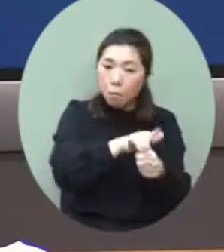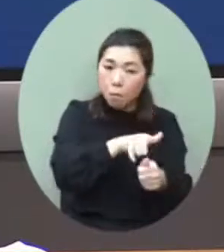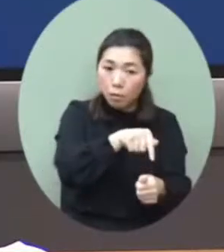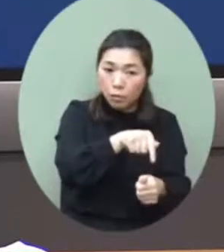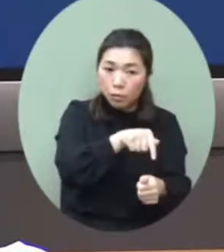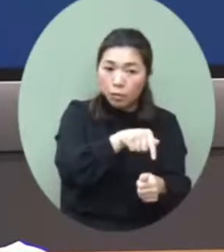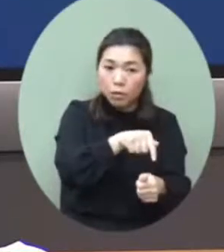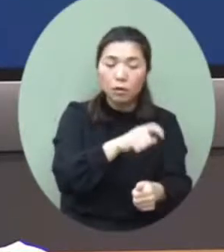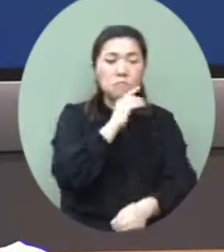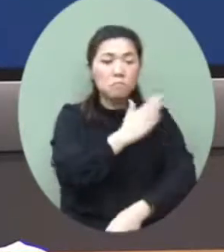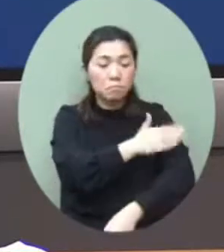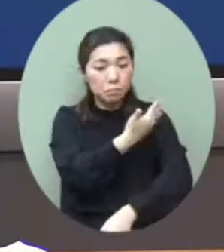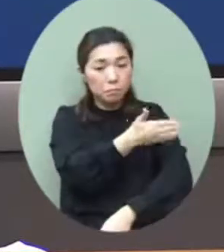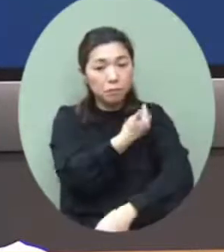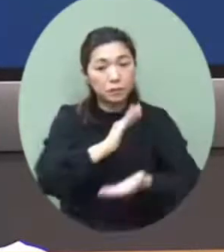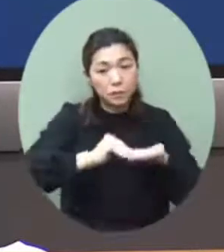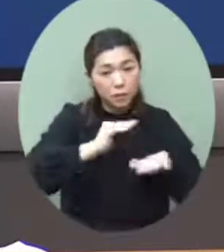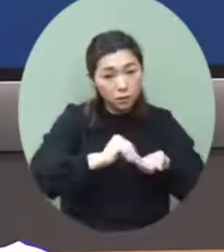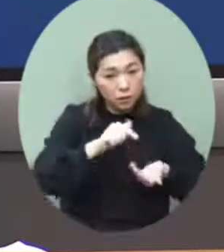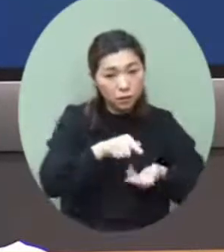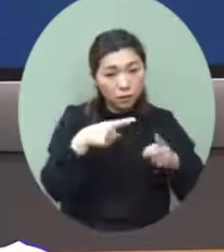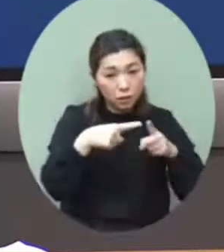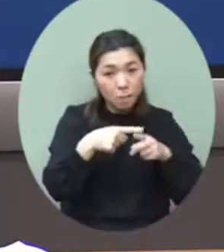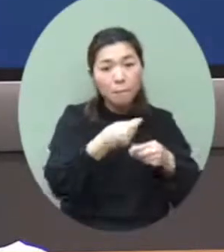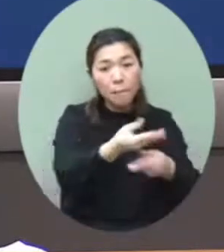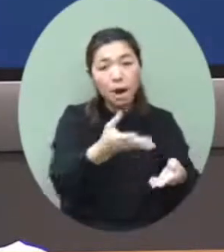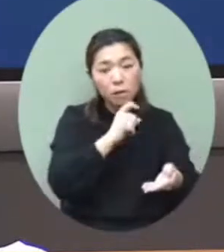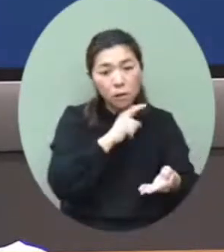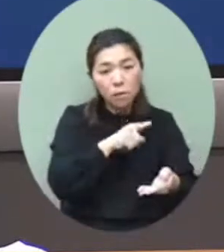now distributing RAT kits to